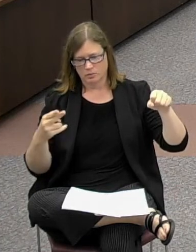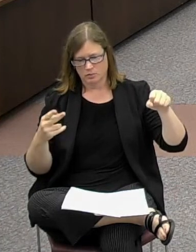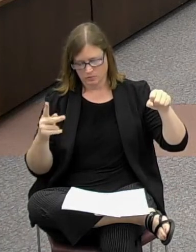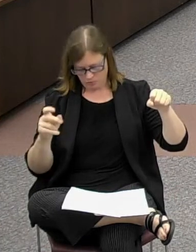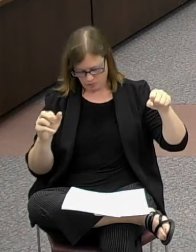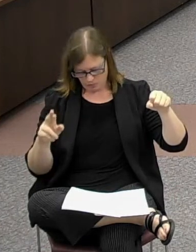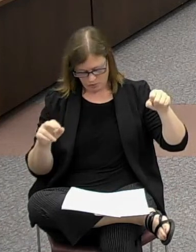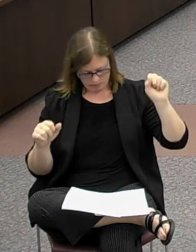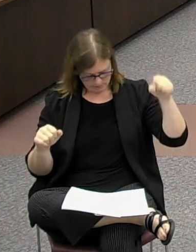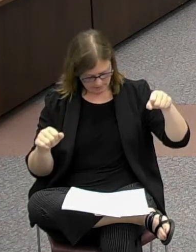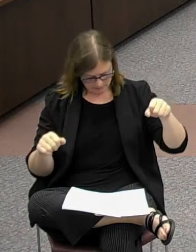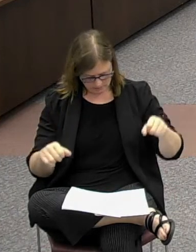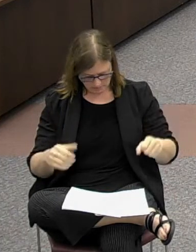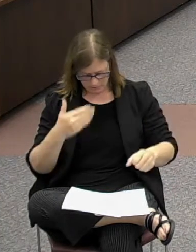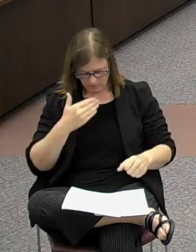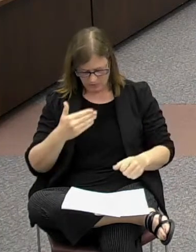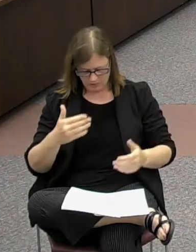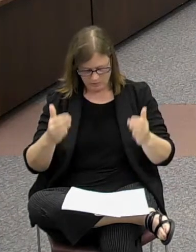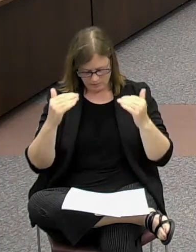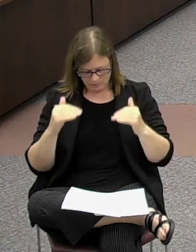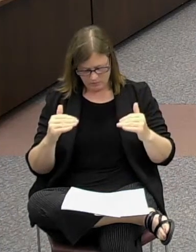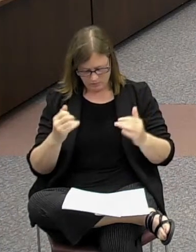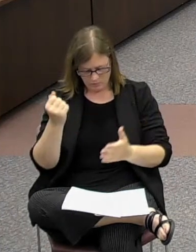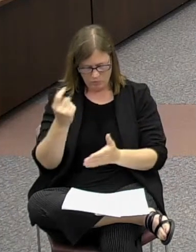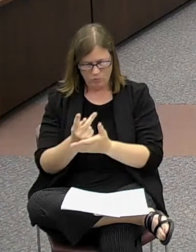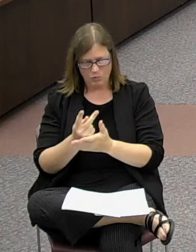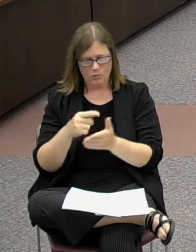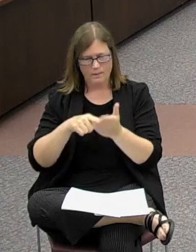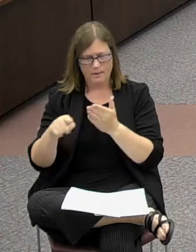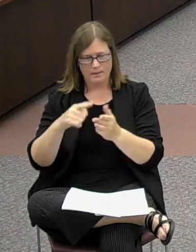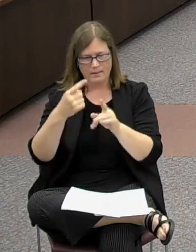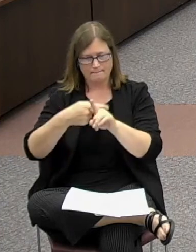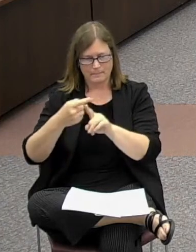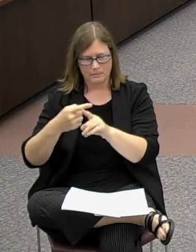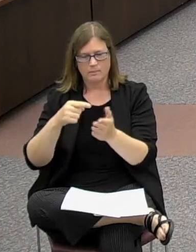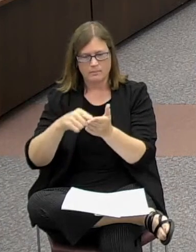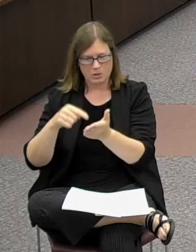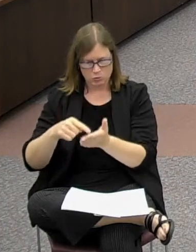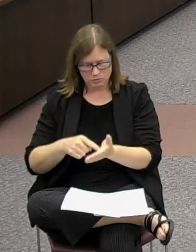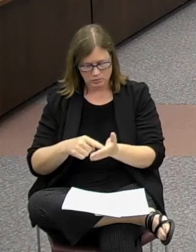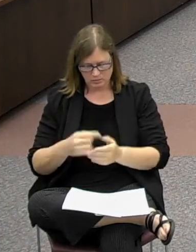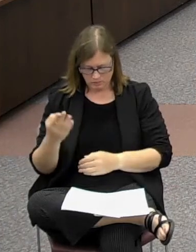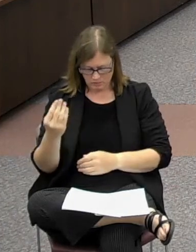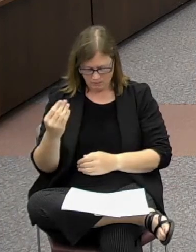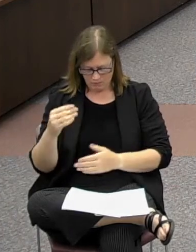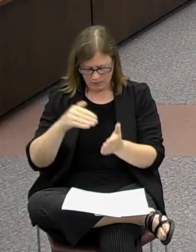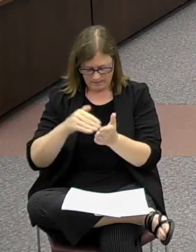Yes, item passes. Thank you. Next up is the approval of the payment of bills in the amount of